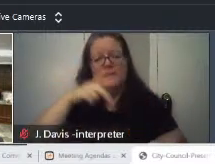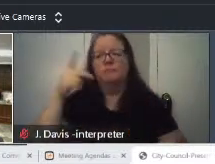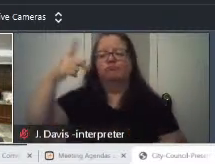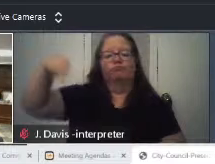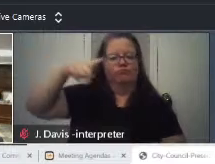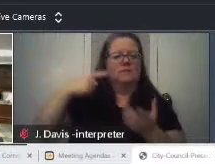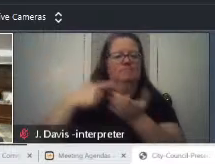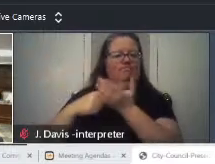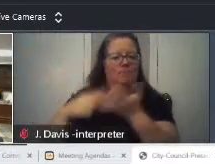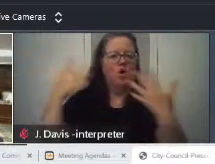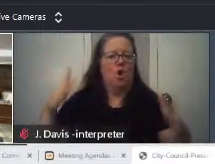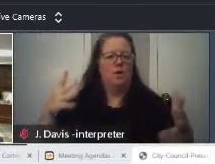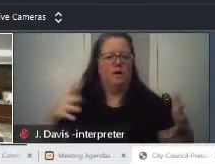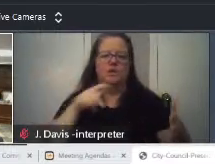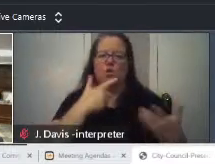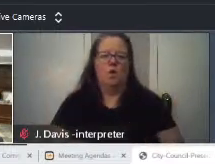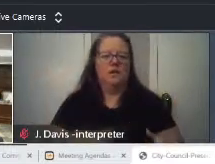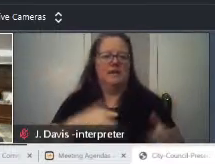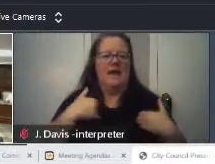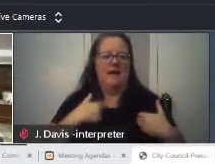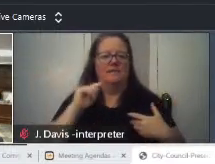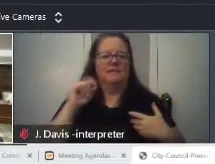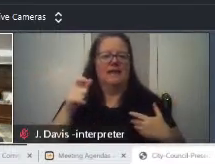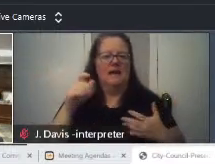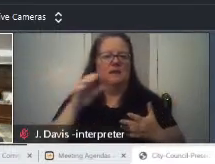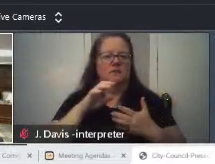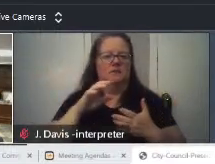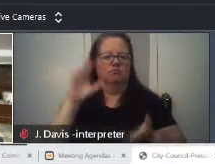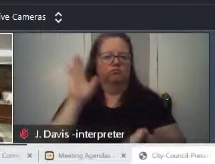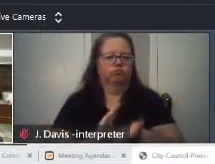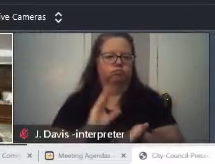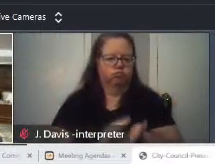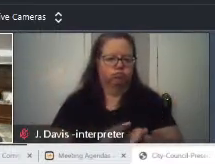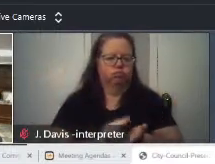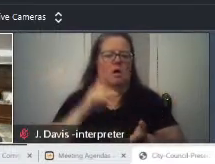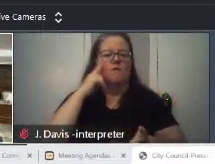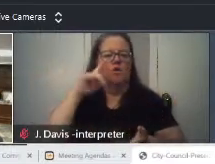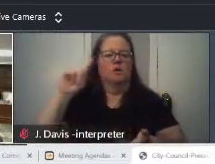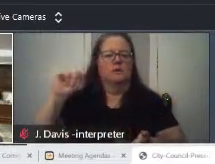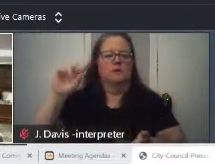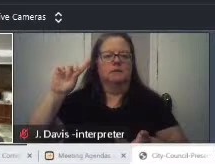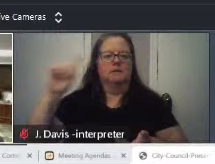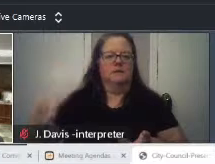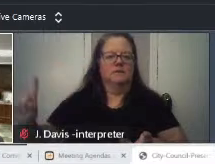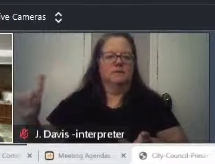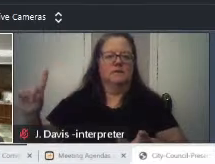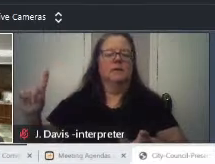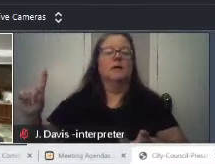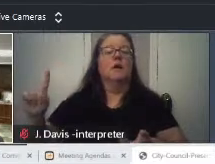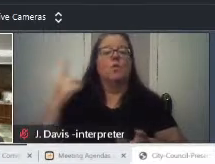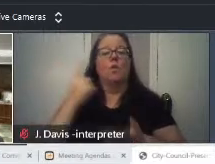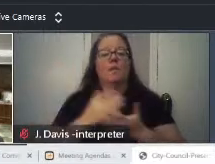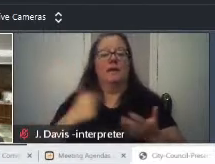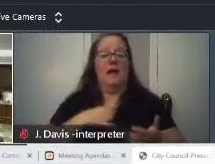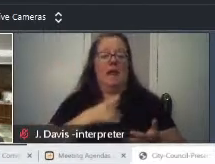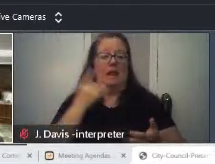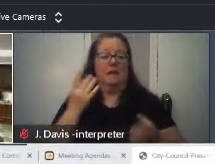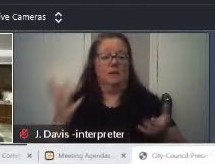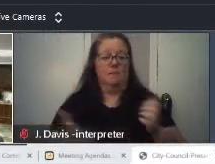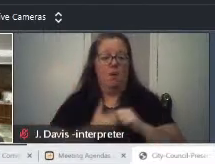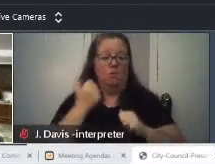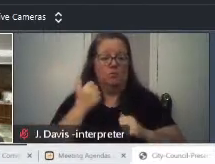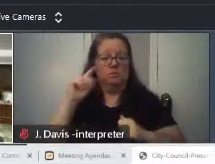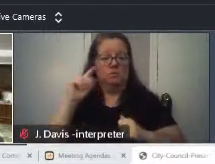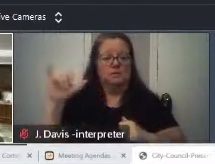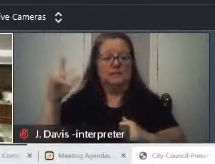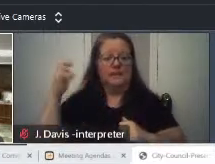terms of not seeking tax abatements contributed to TDZ. And one of the things I like the most, though, is that Mr. Taylor,